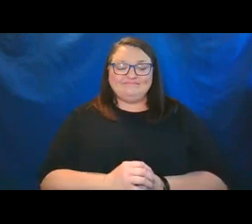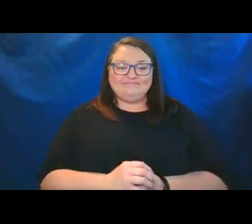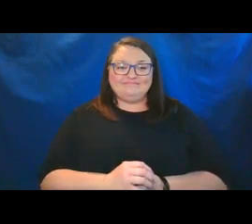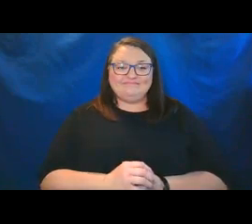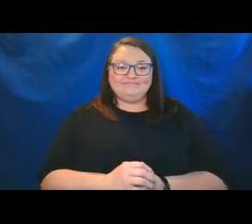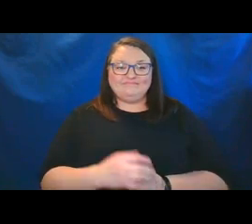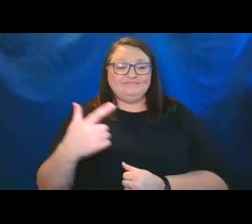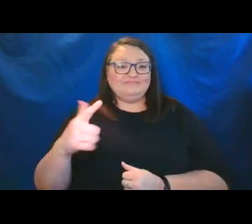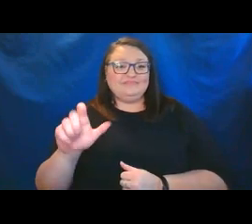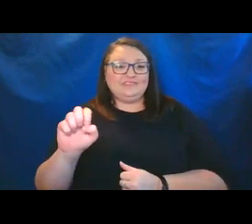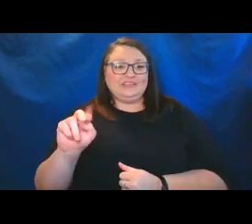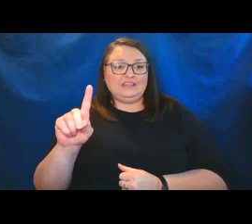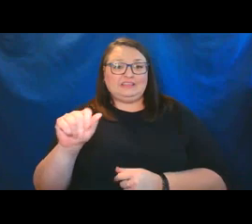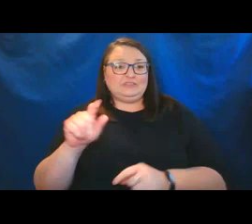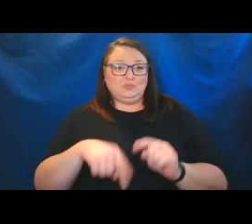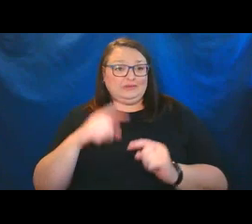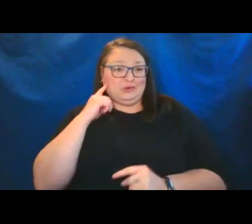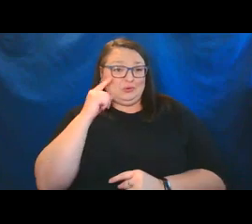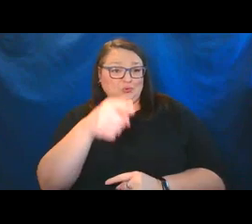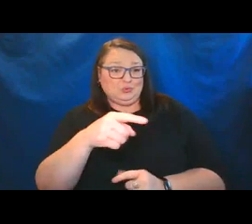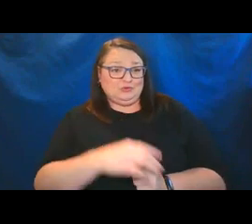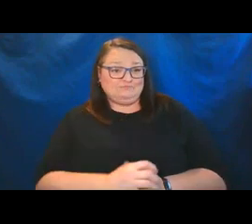Glenda, we cannot hear you.